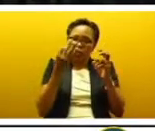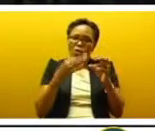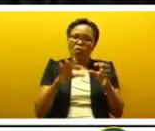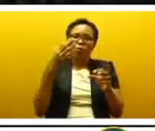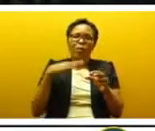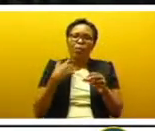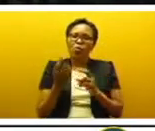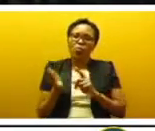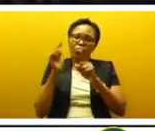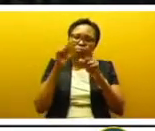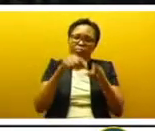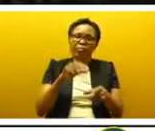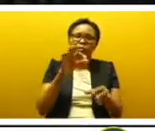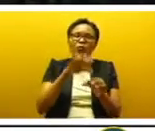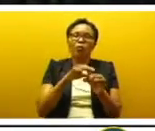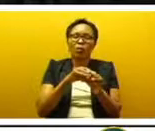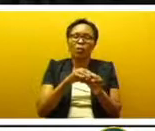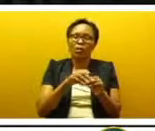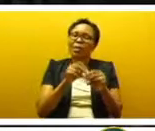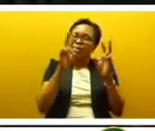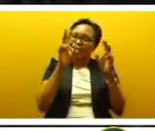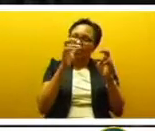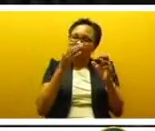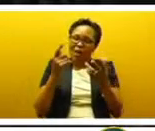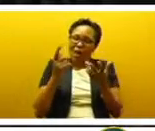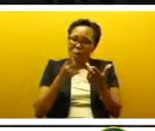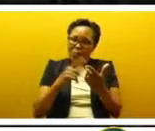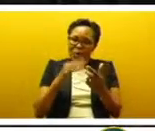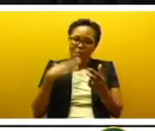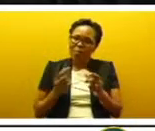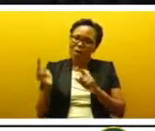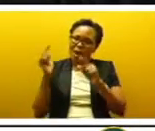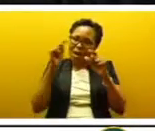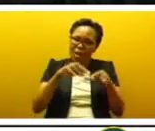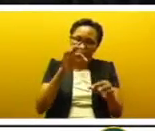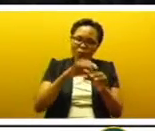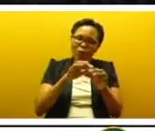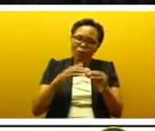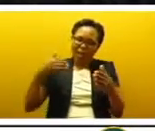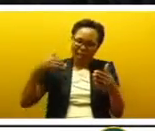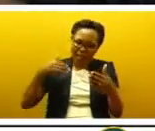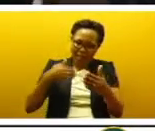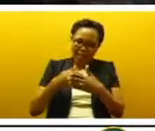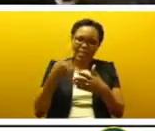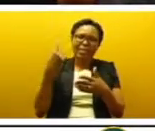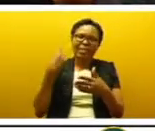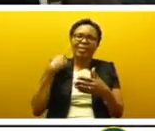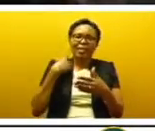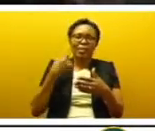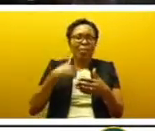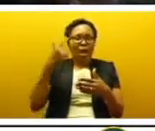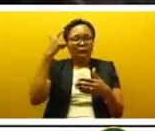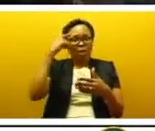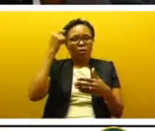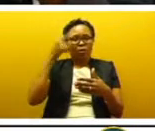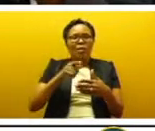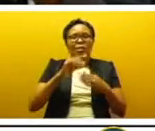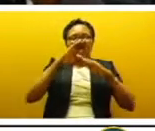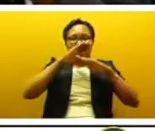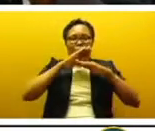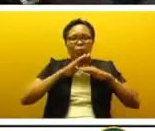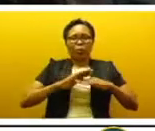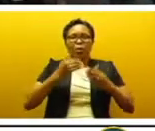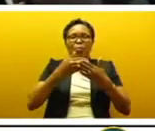turnout. The issues of the voter turnout until yesterday, I thought is usually settled before the